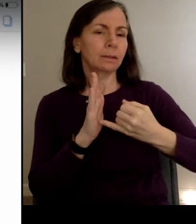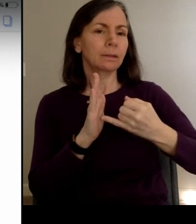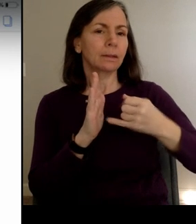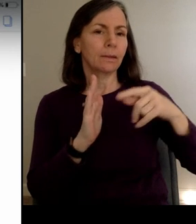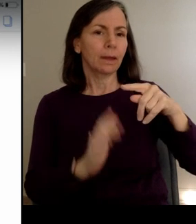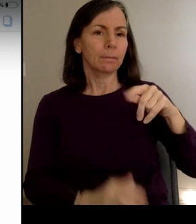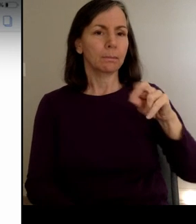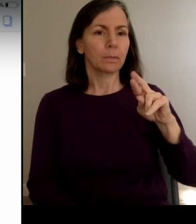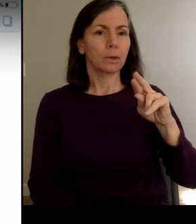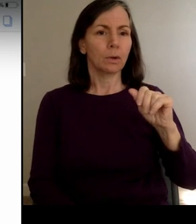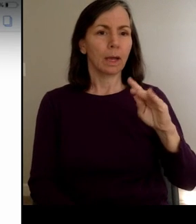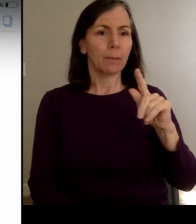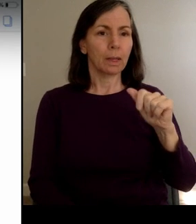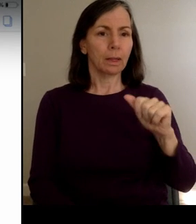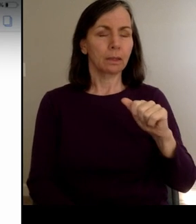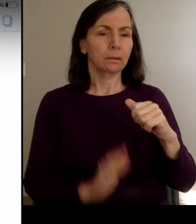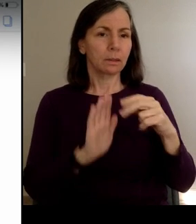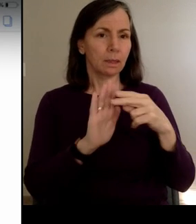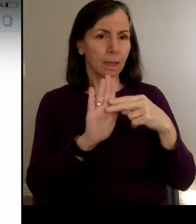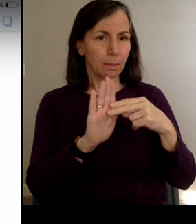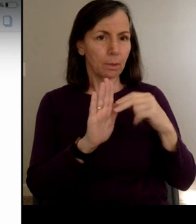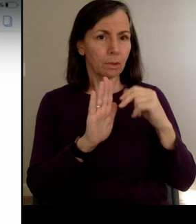parts.